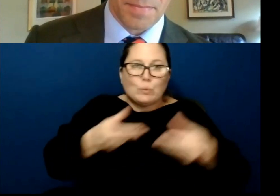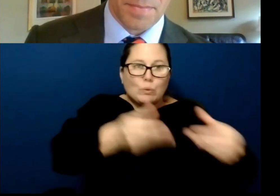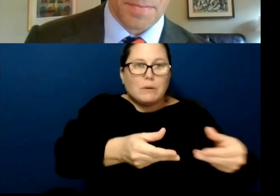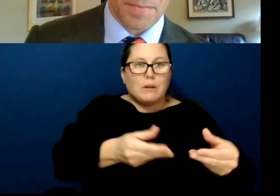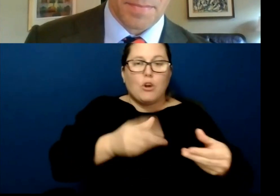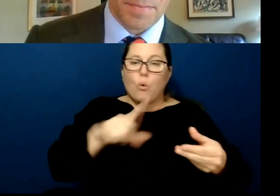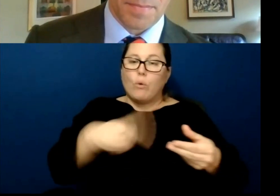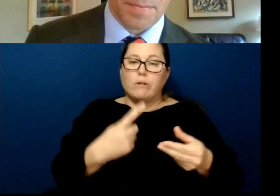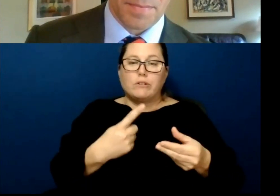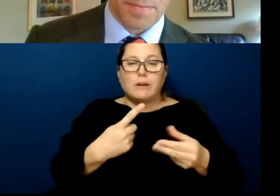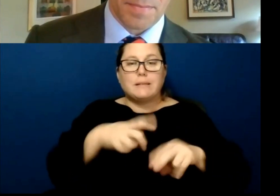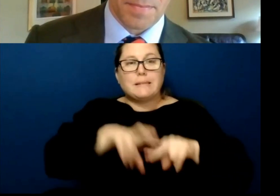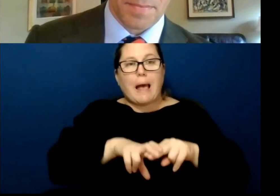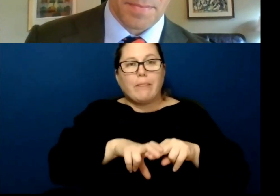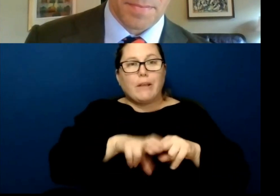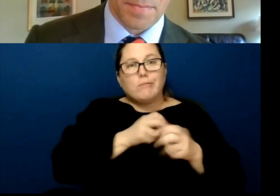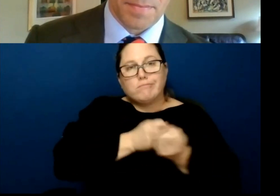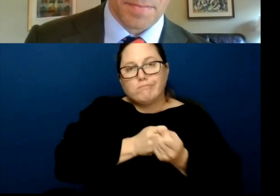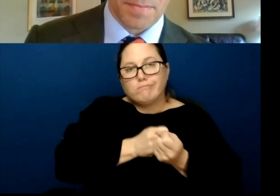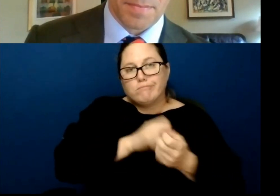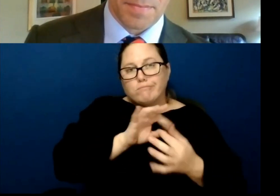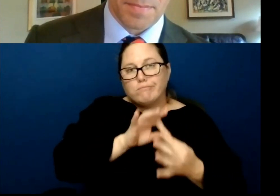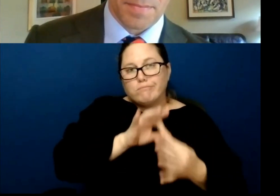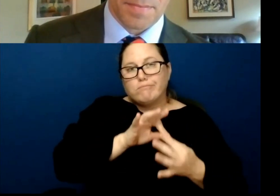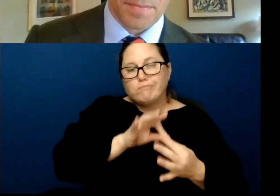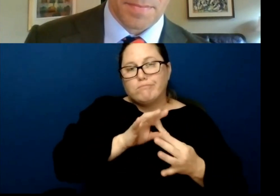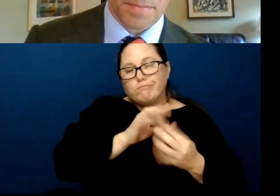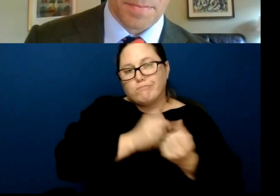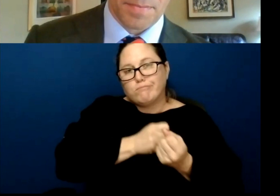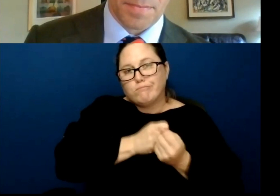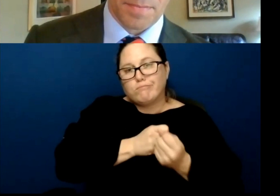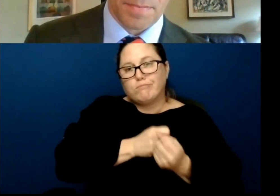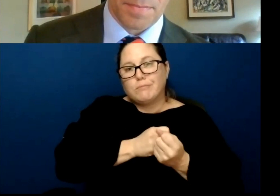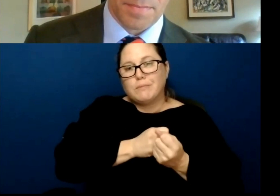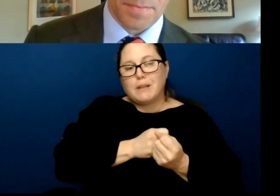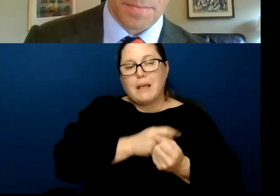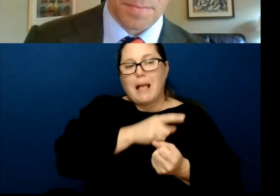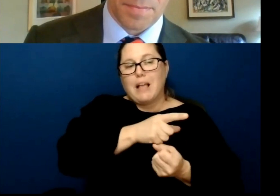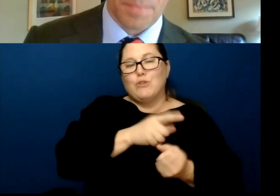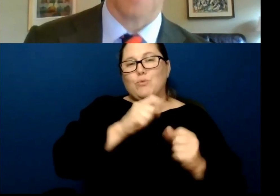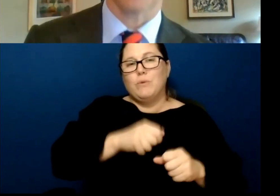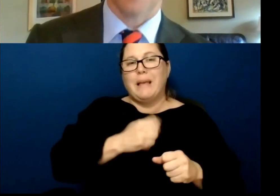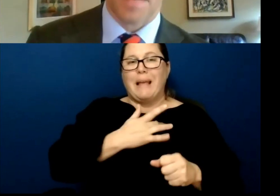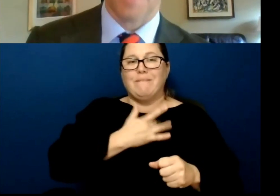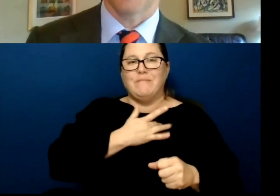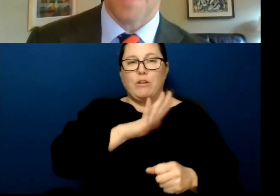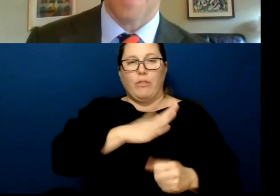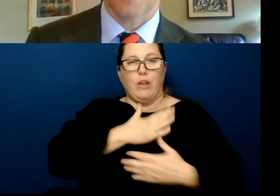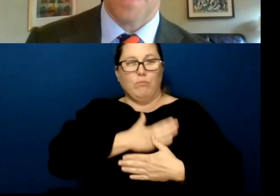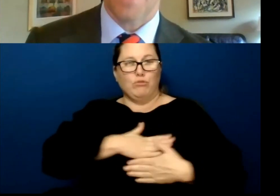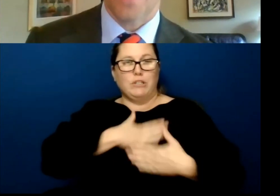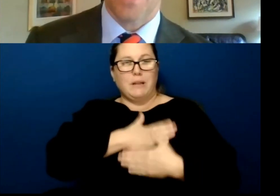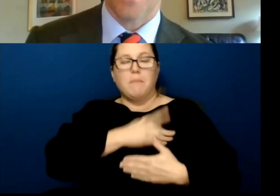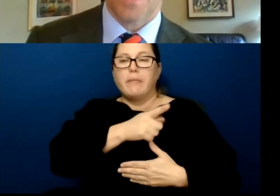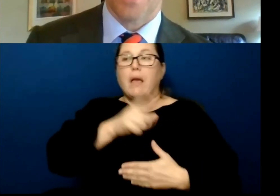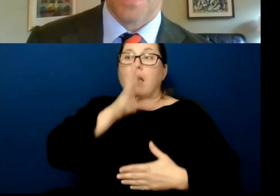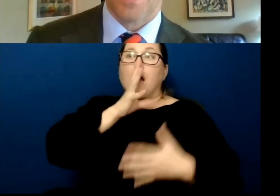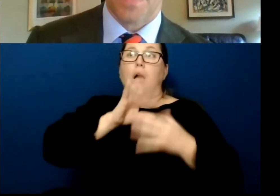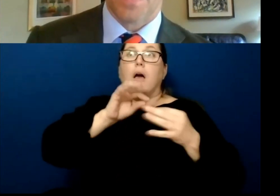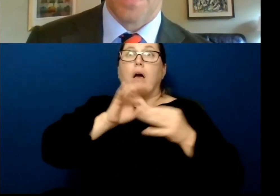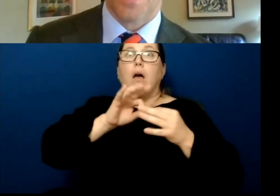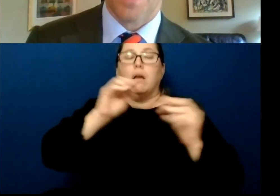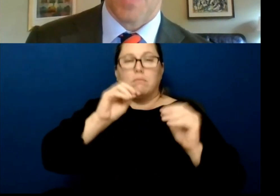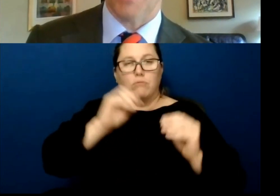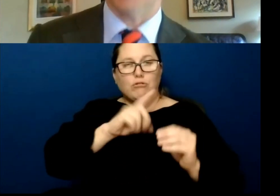there in silence. And any of those moments where you can feel the appreciation without words is overwhelming and probably the